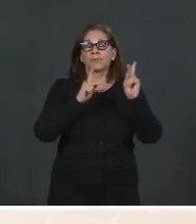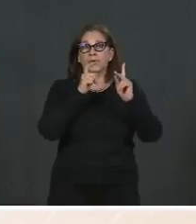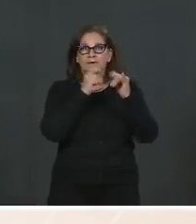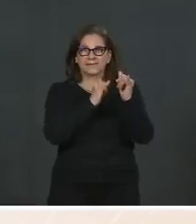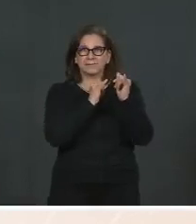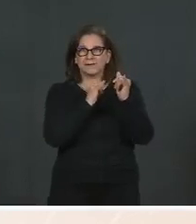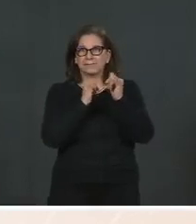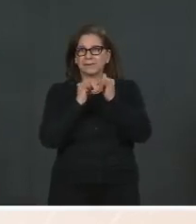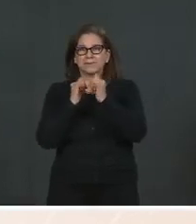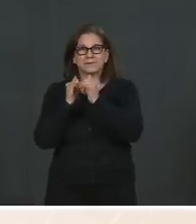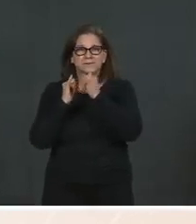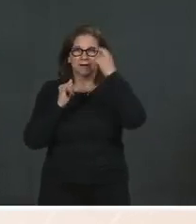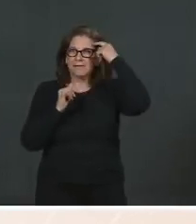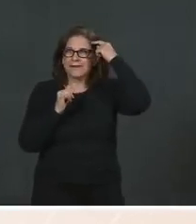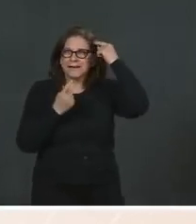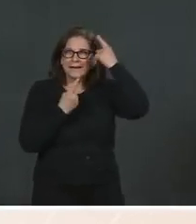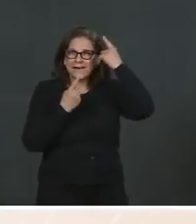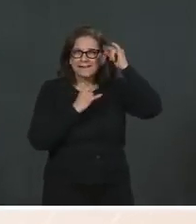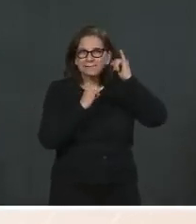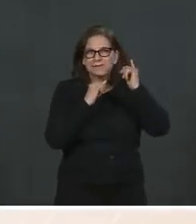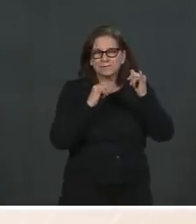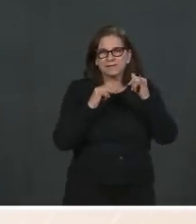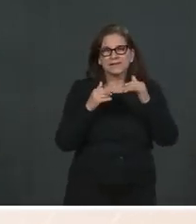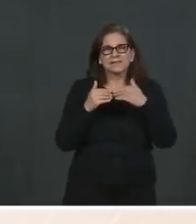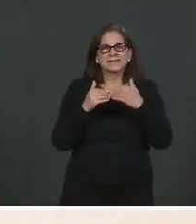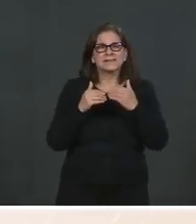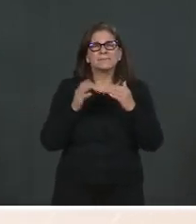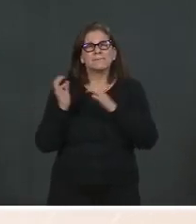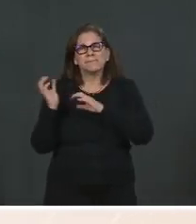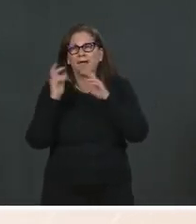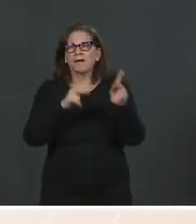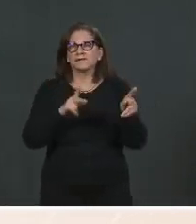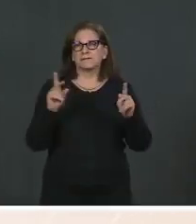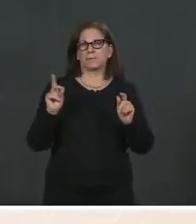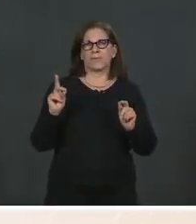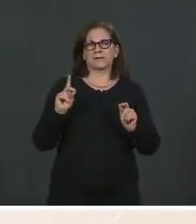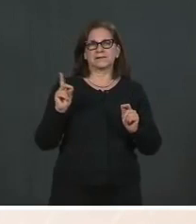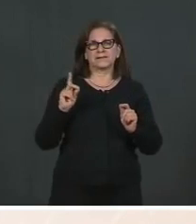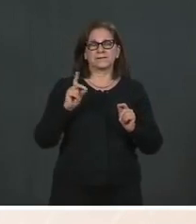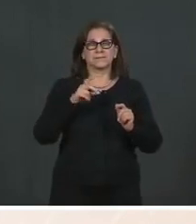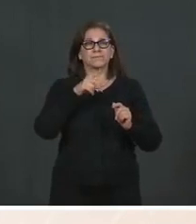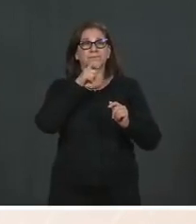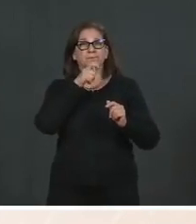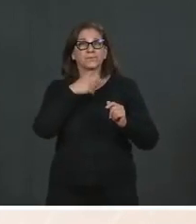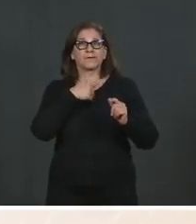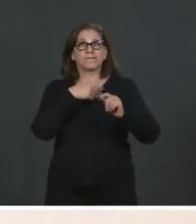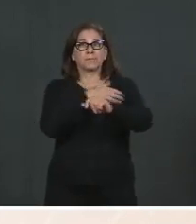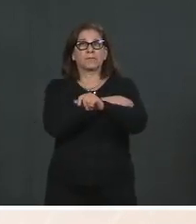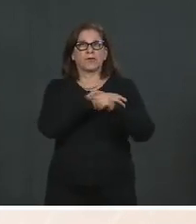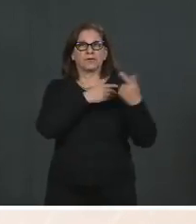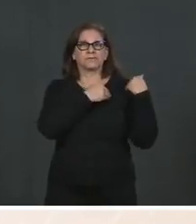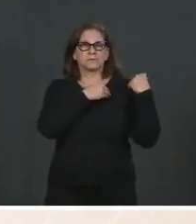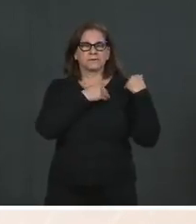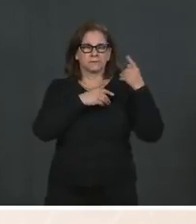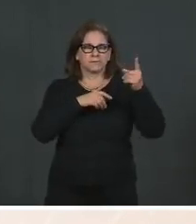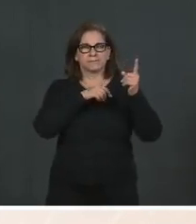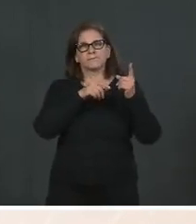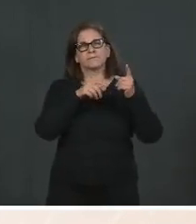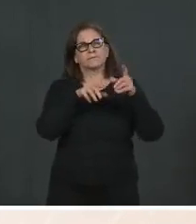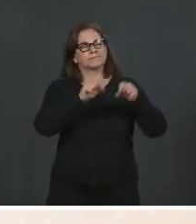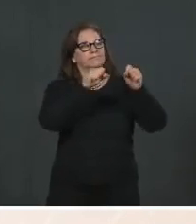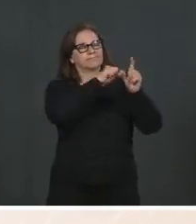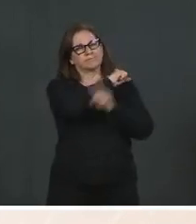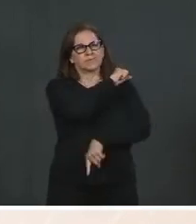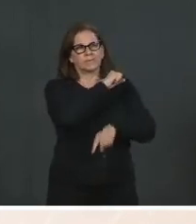for the immediate restoration of democracy, and hold those who seized power accountable. Very last one, also as a follow-up to the